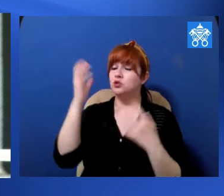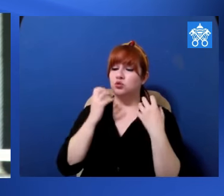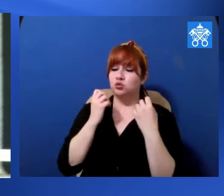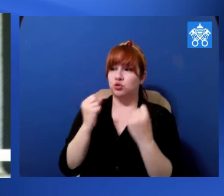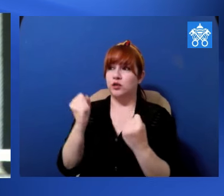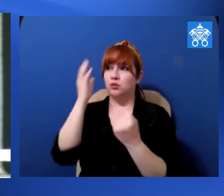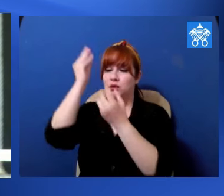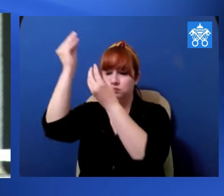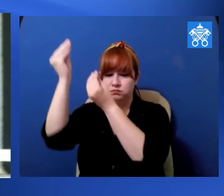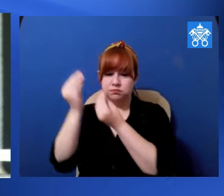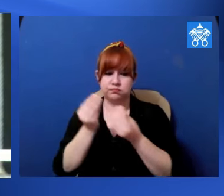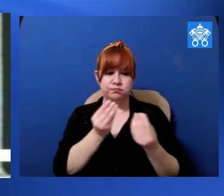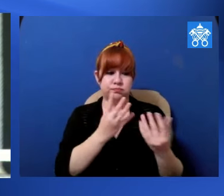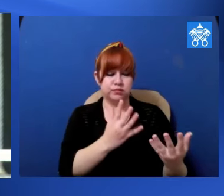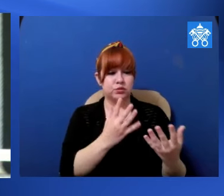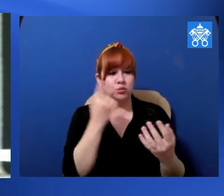That the Lord will give strength